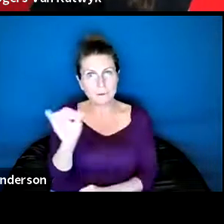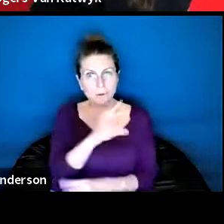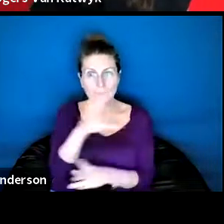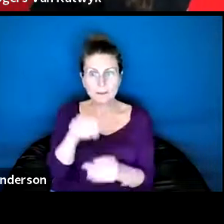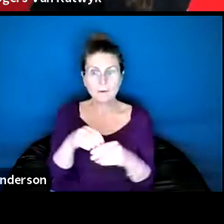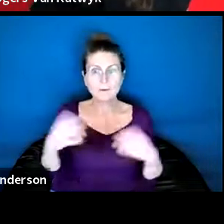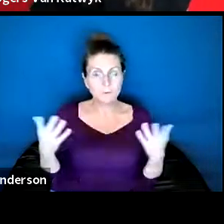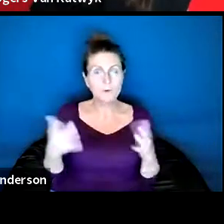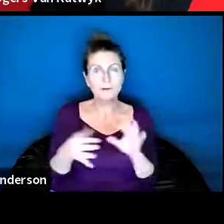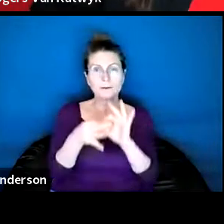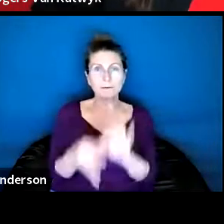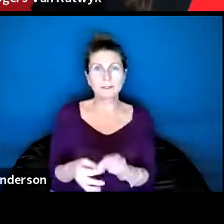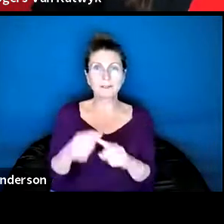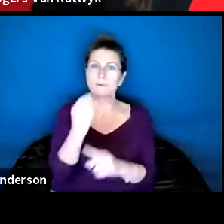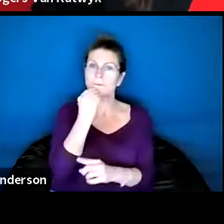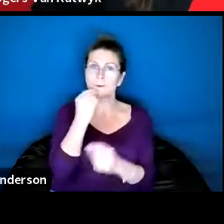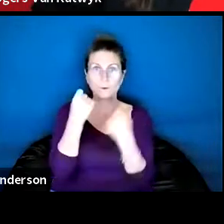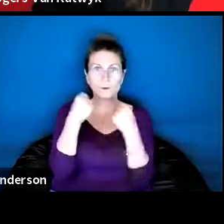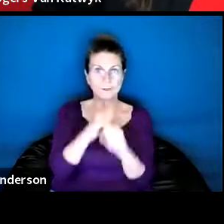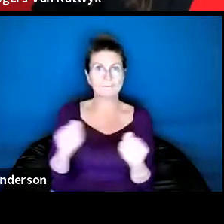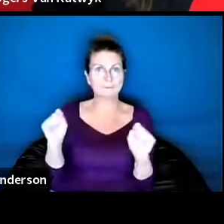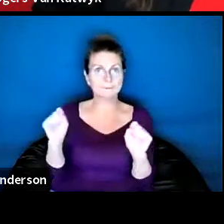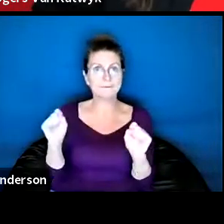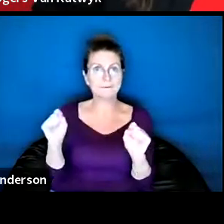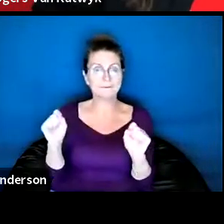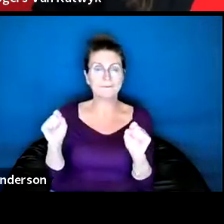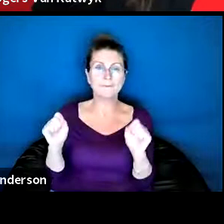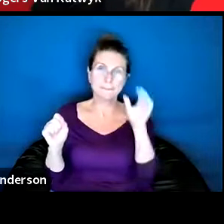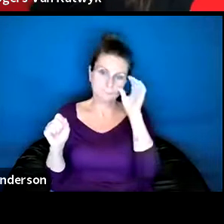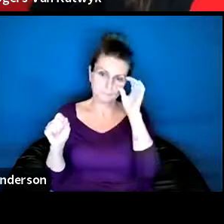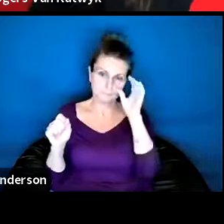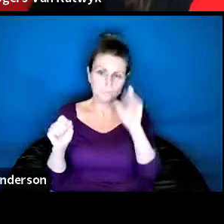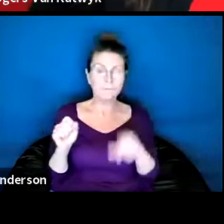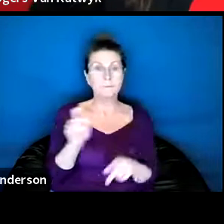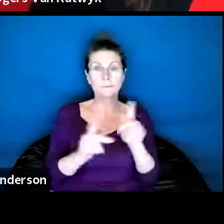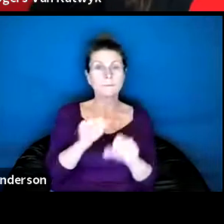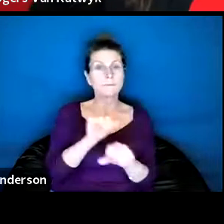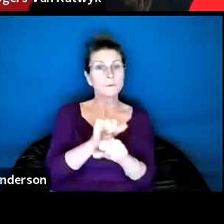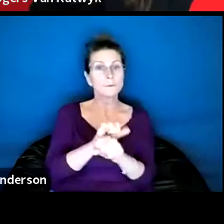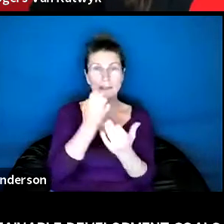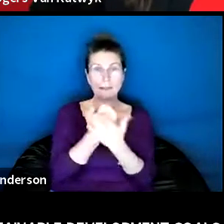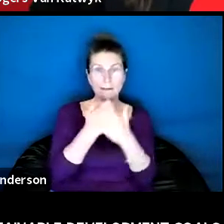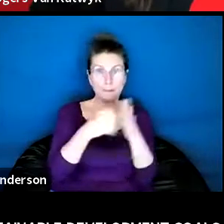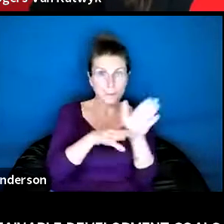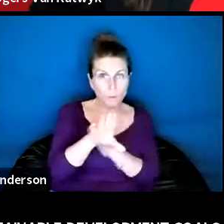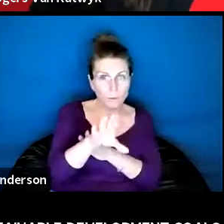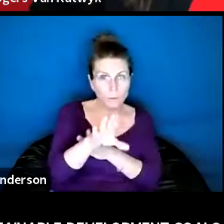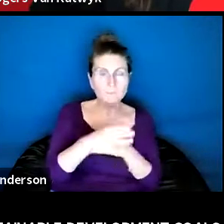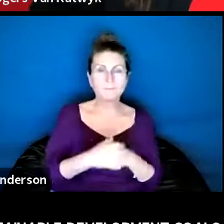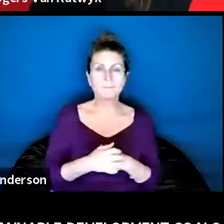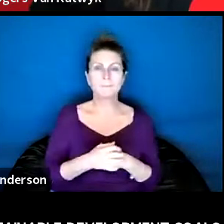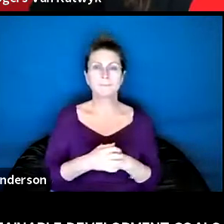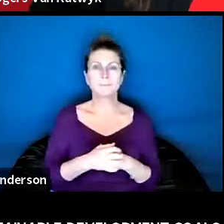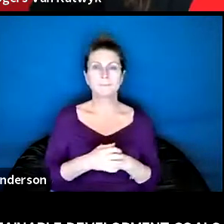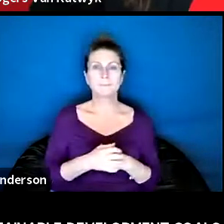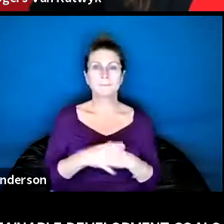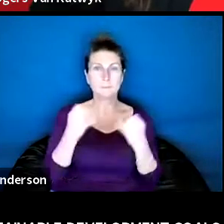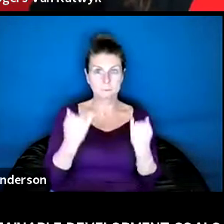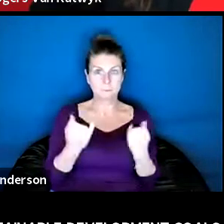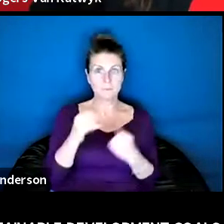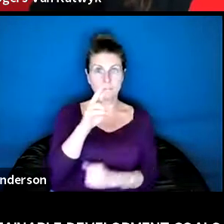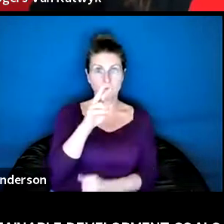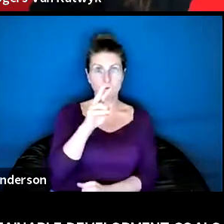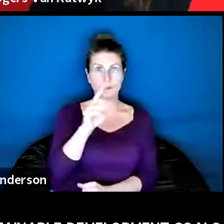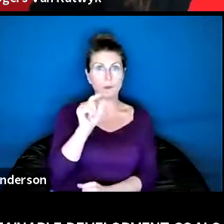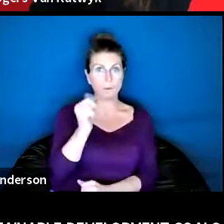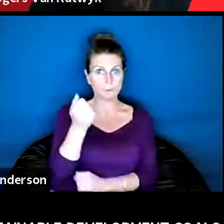related with food security, as well as decent work and economic growth. So in 2018,